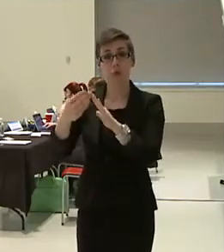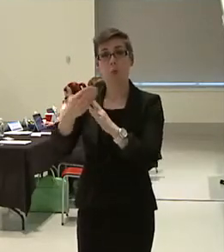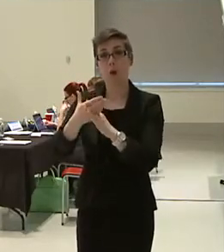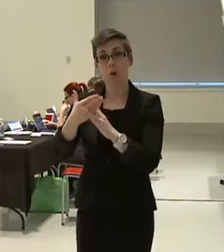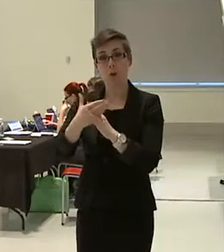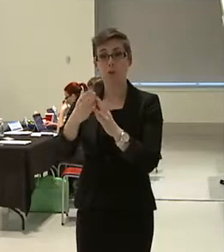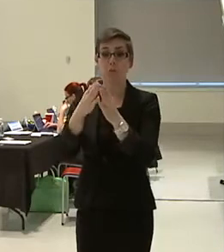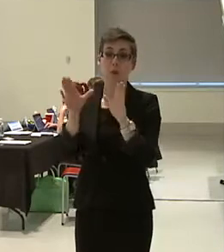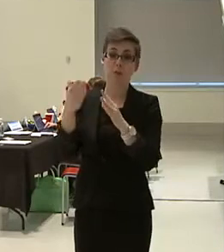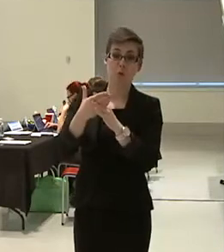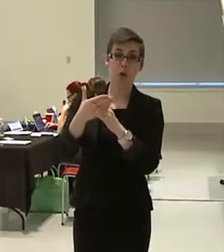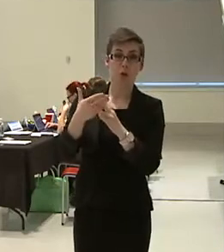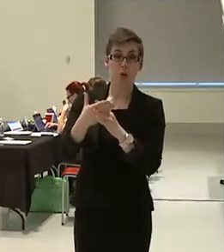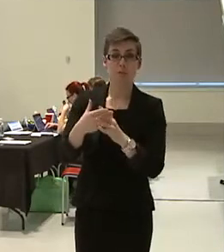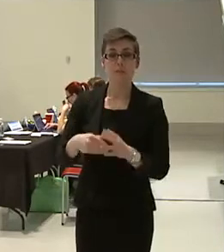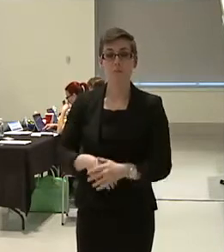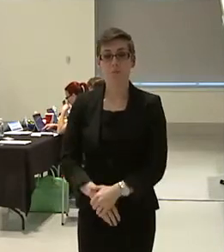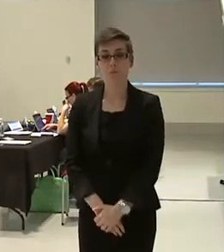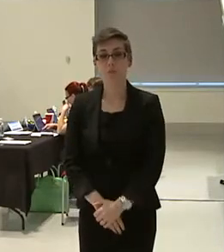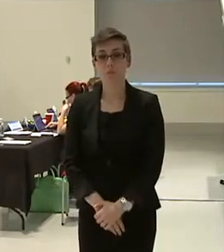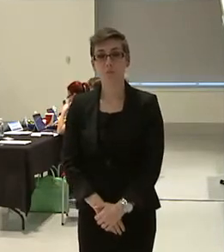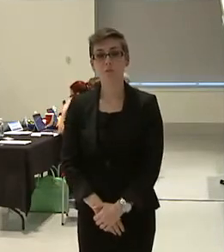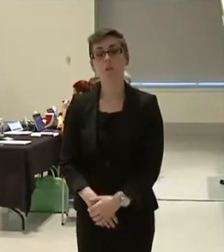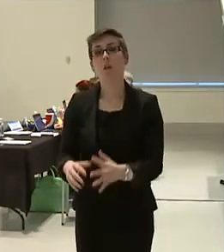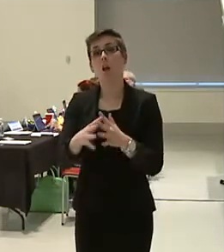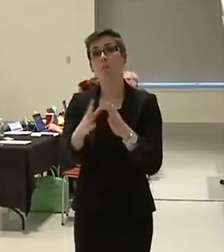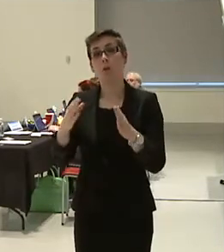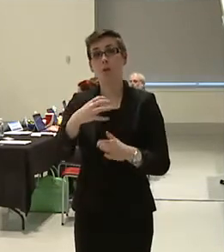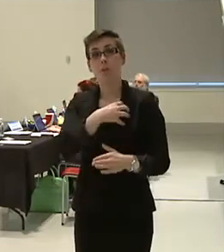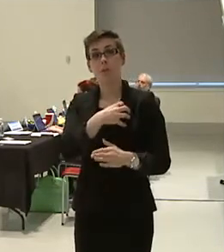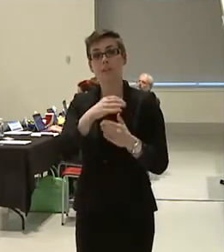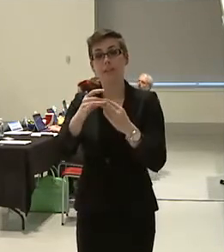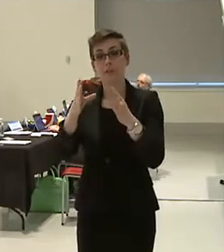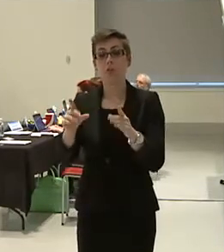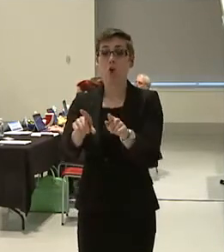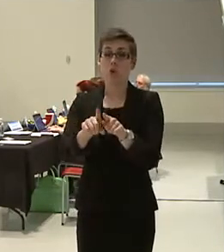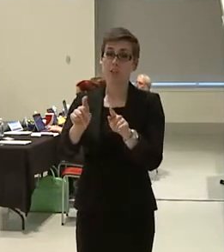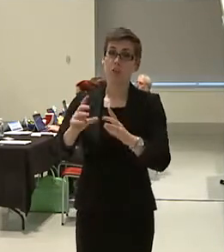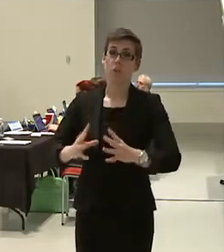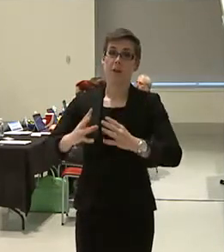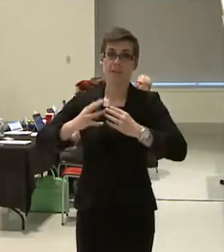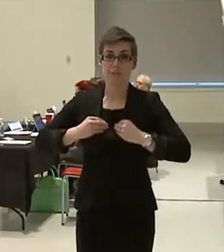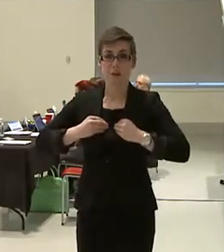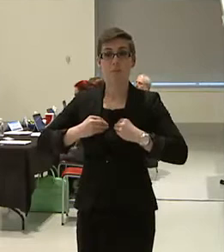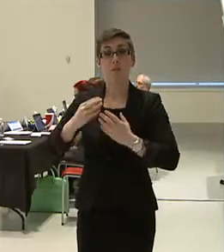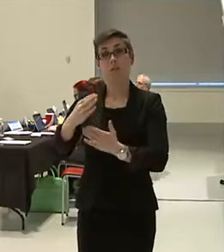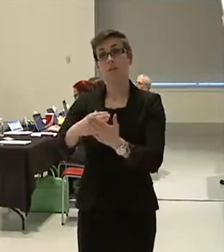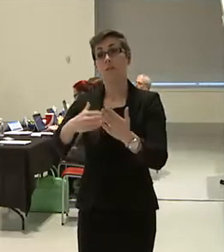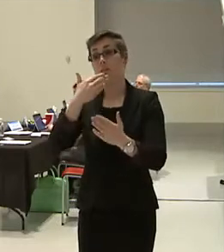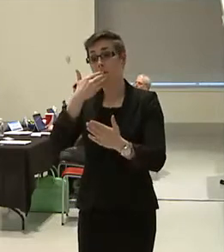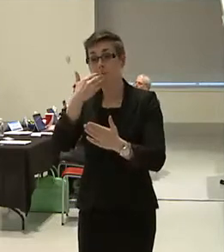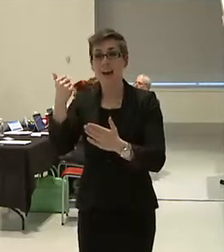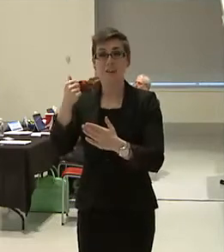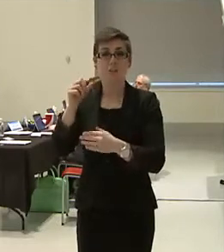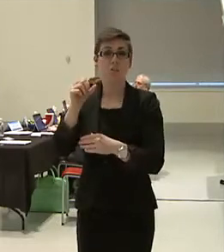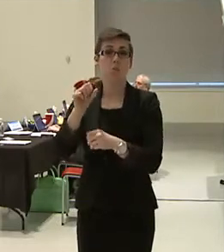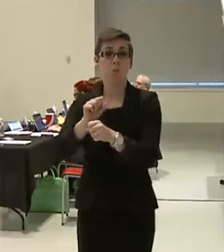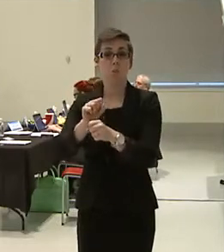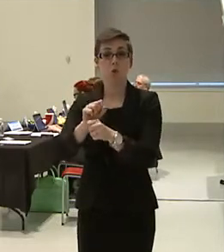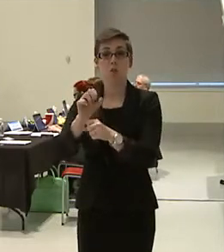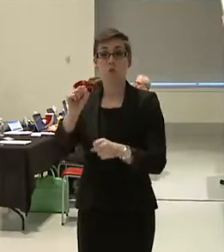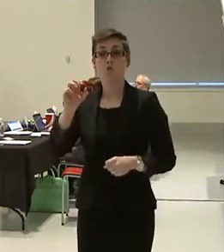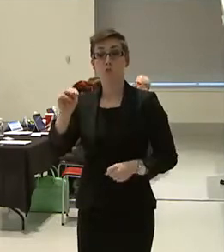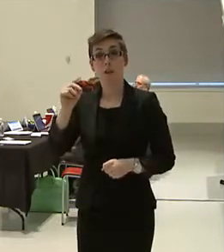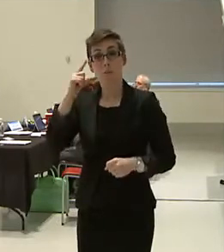records. American police leaders also need to accept that some of the best work in social media in policing is